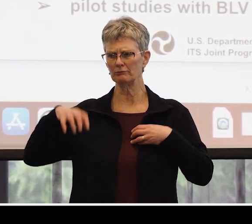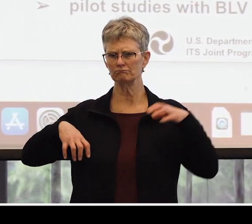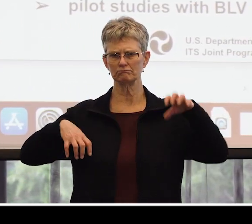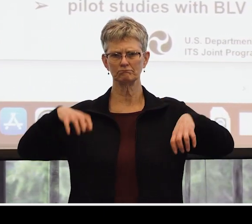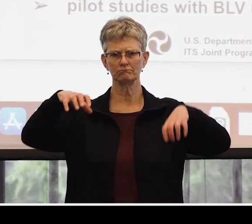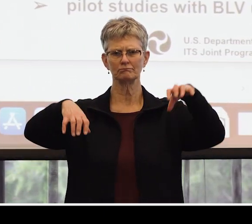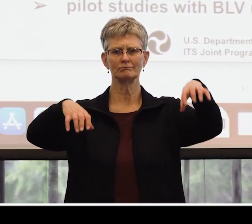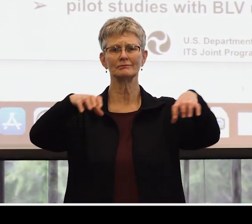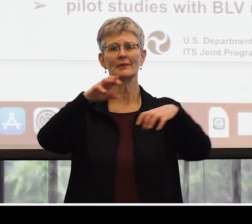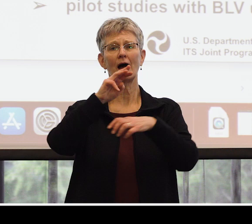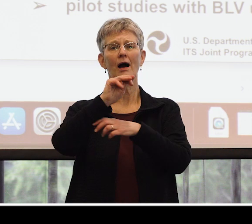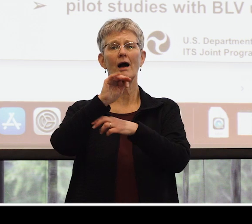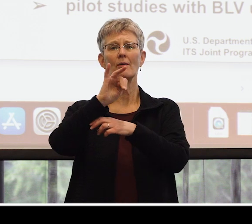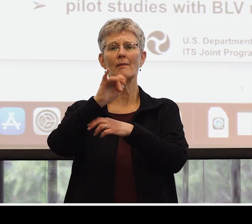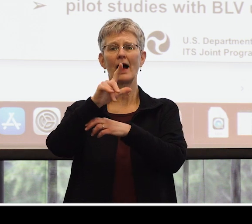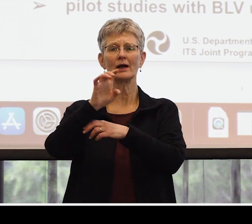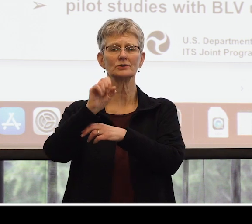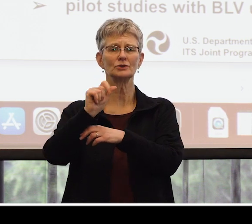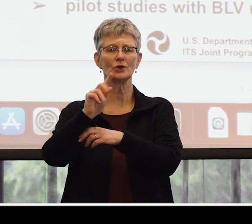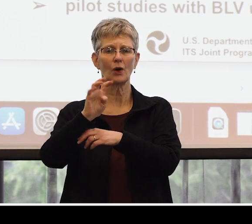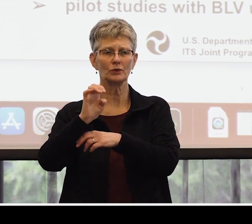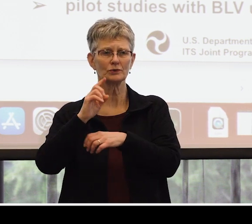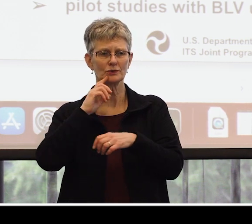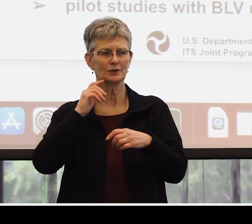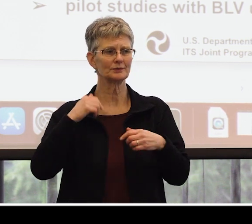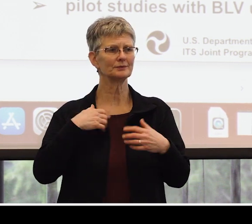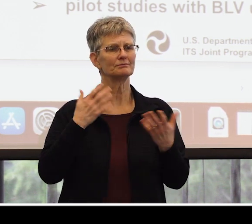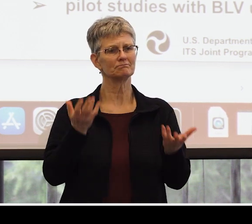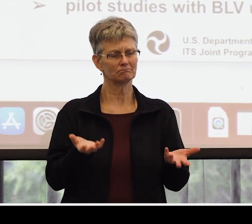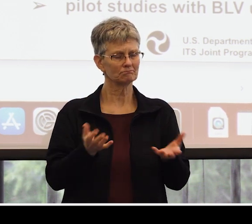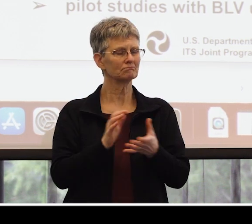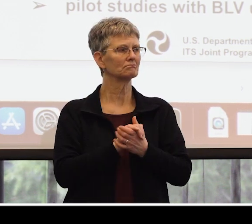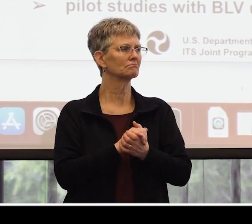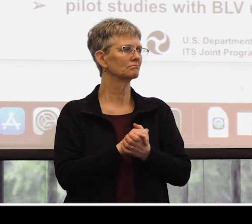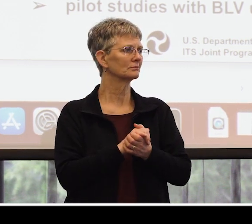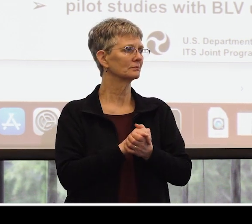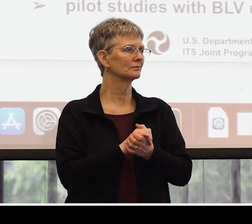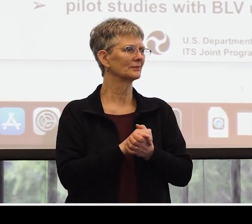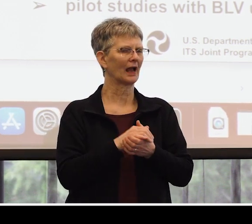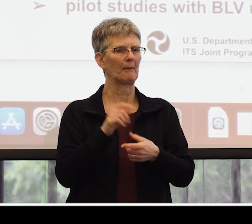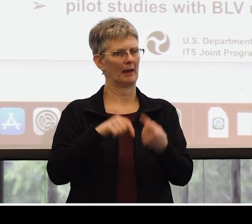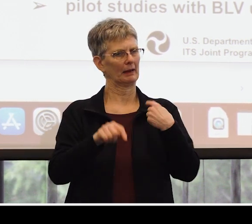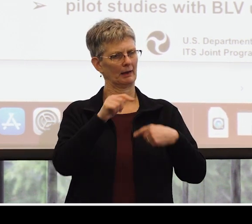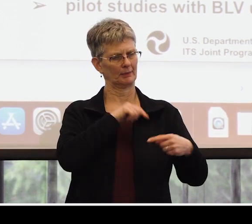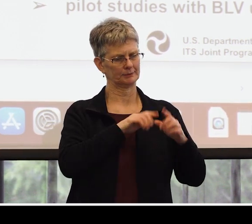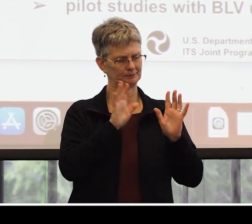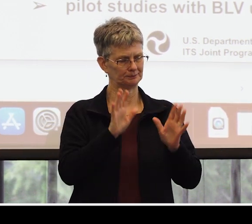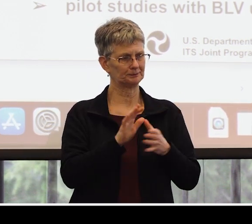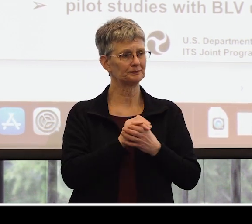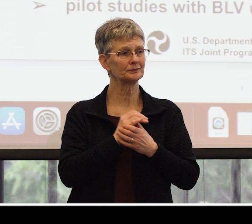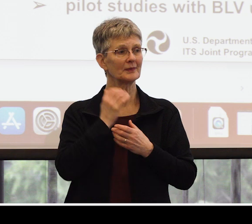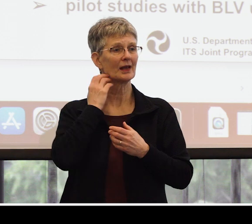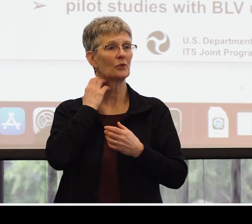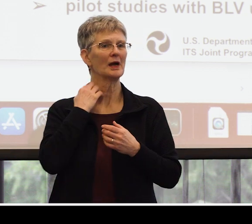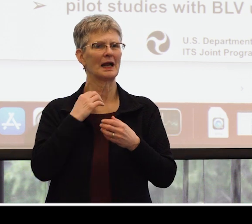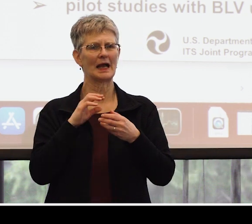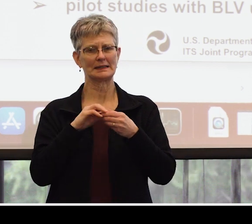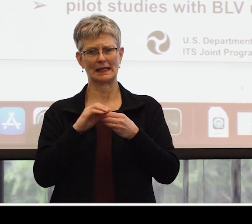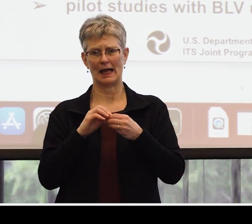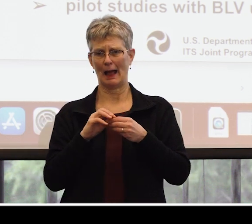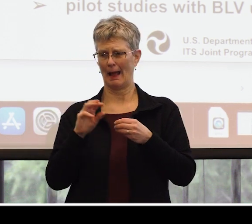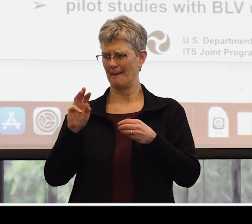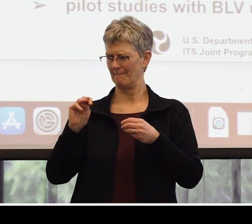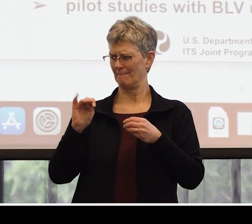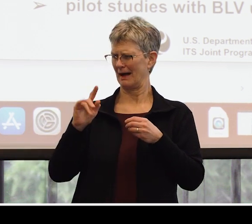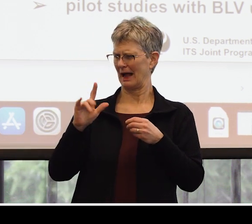when when I'm traversing, and I mean, let me back up a little bit. So when I say milestones, I mean it